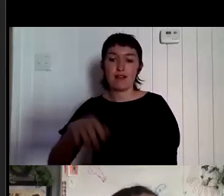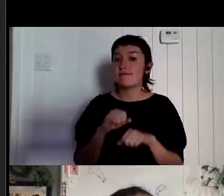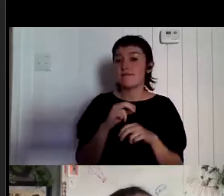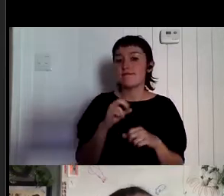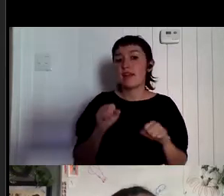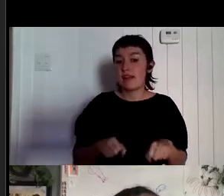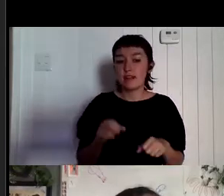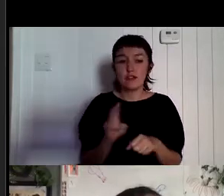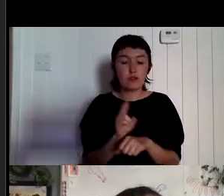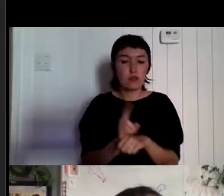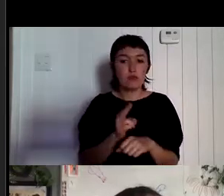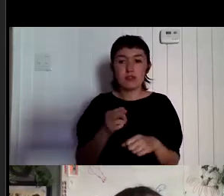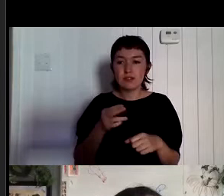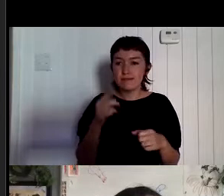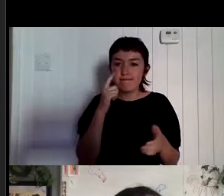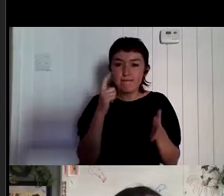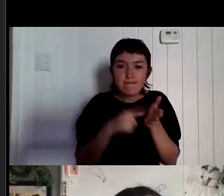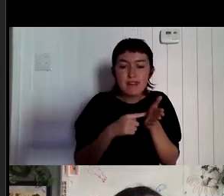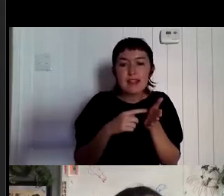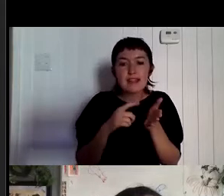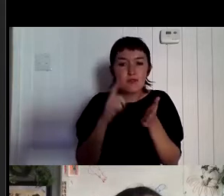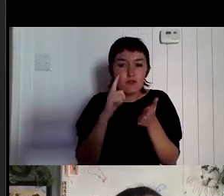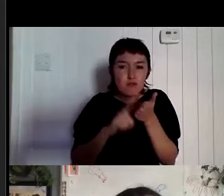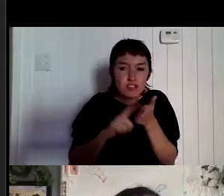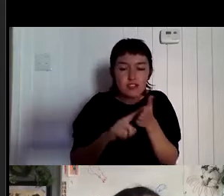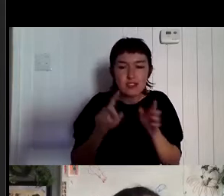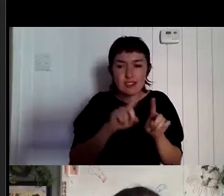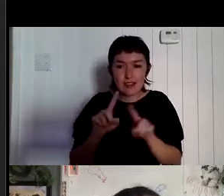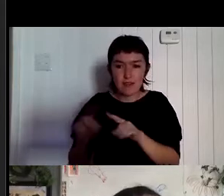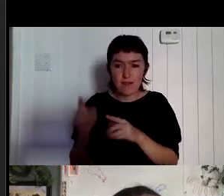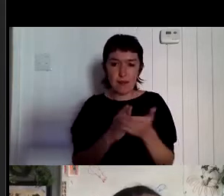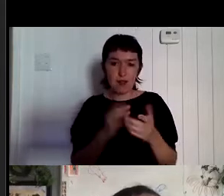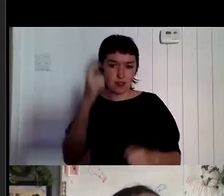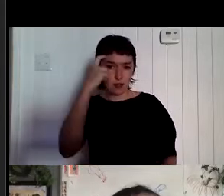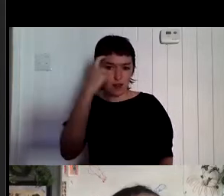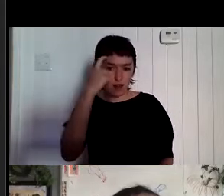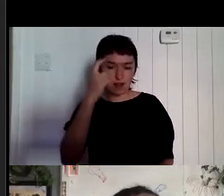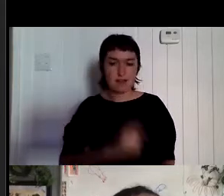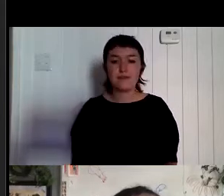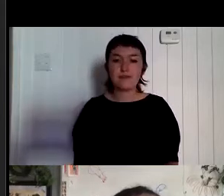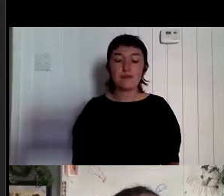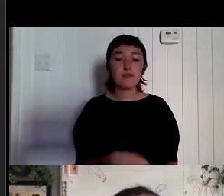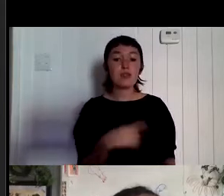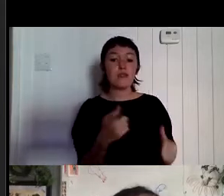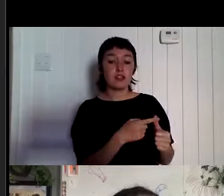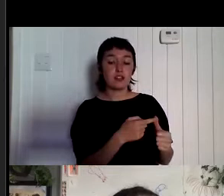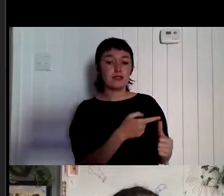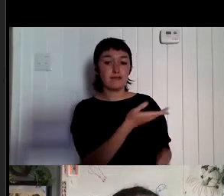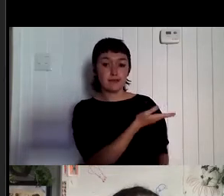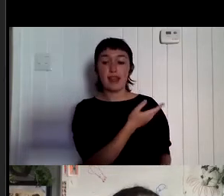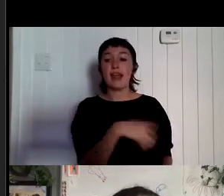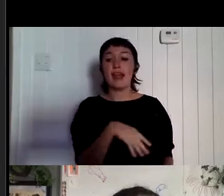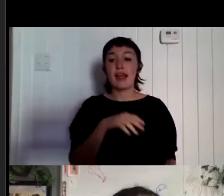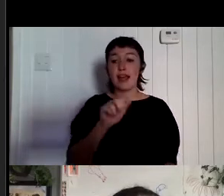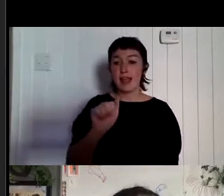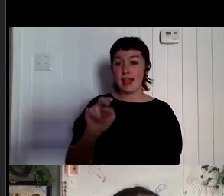information about the brain. So first up here, we have what's called an anatomical image, an anatomical MRI. And some